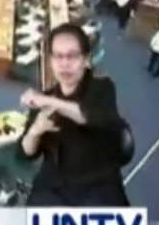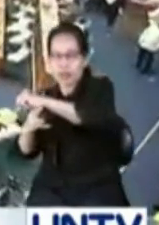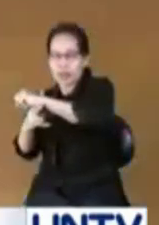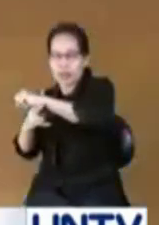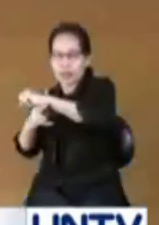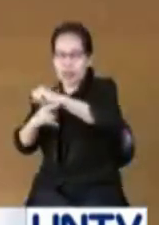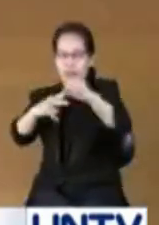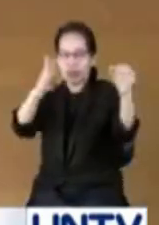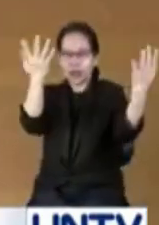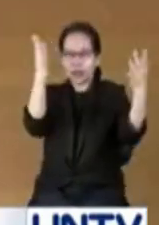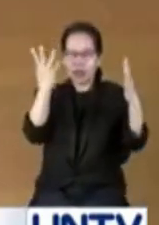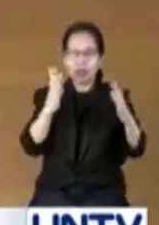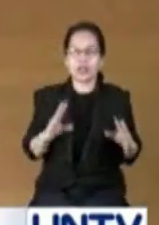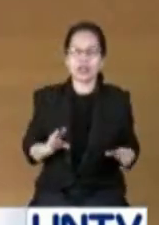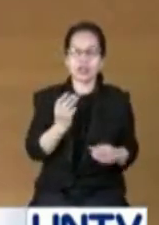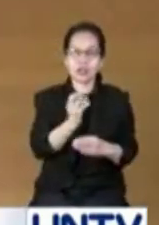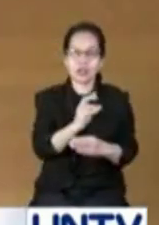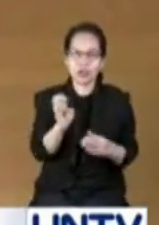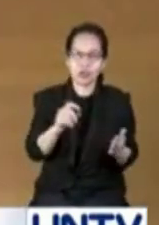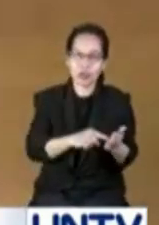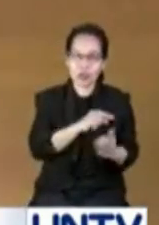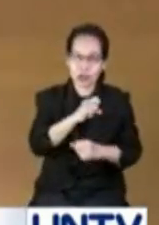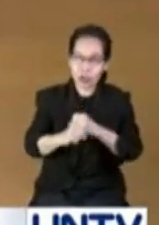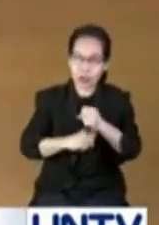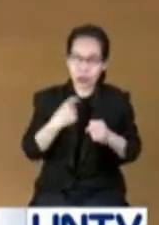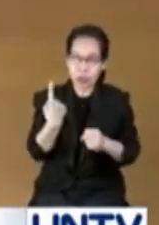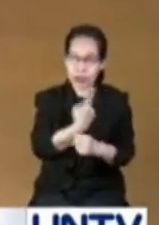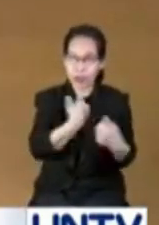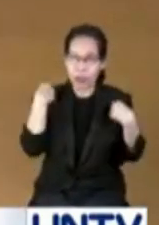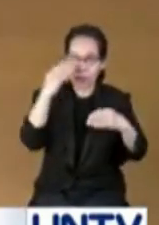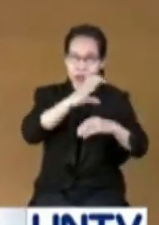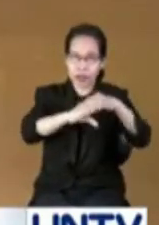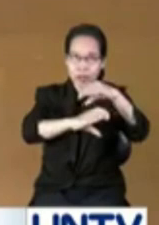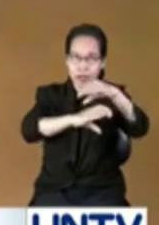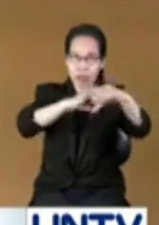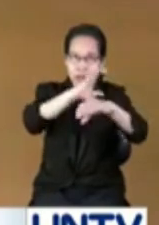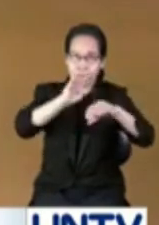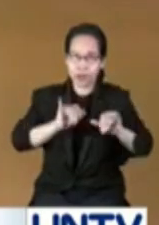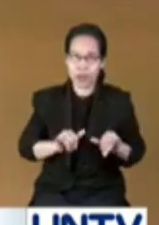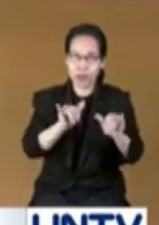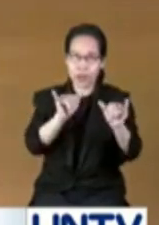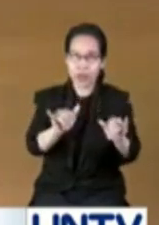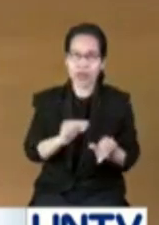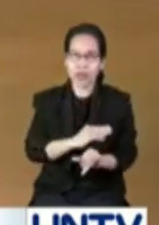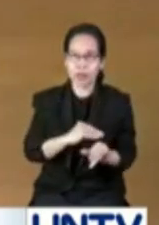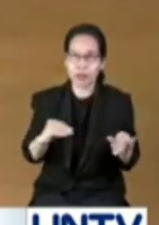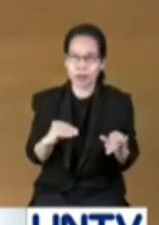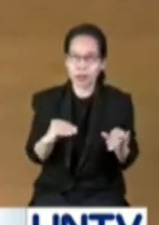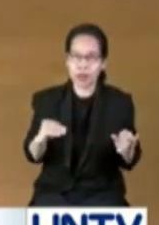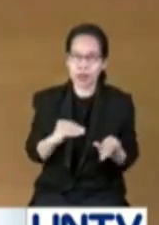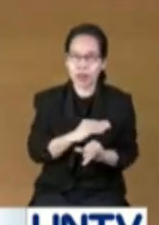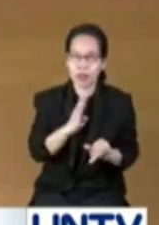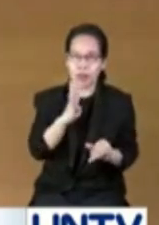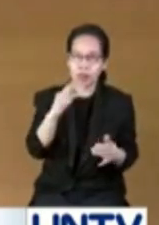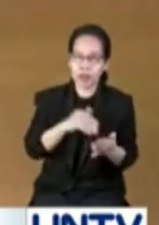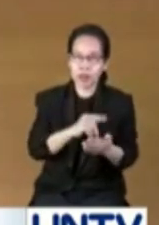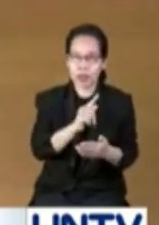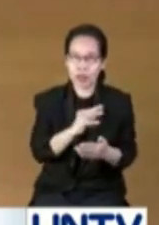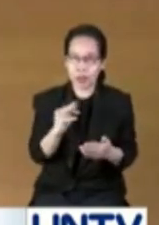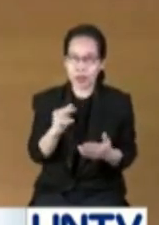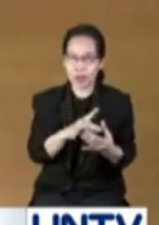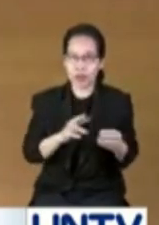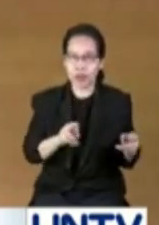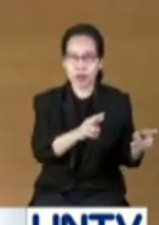As of June this year, we have constructed, maintained, and upgraded more than 4,000 kilometers of roads and